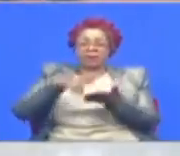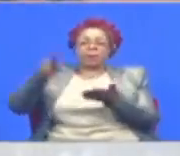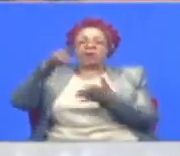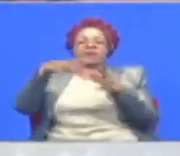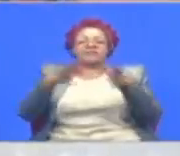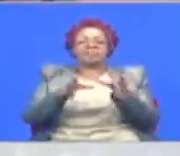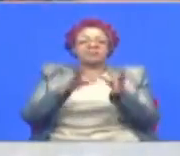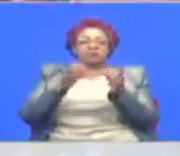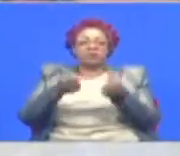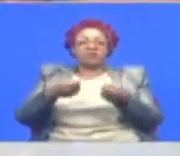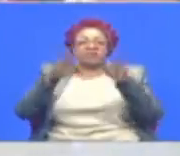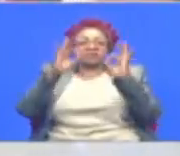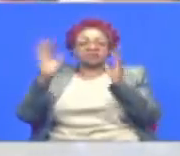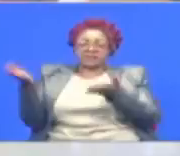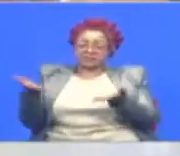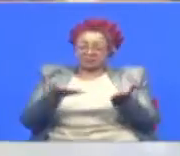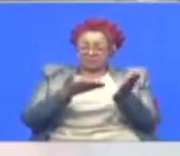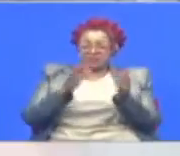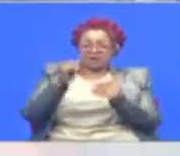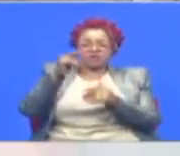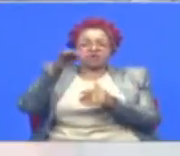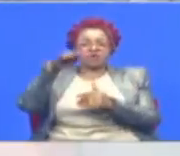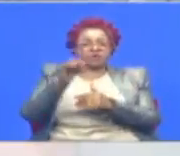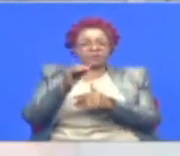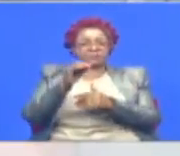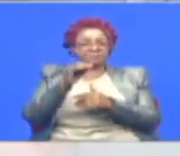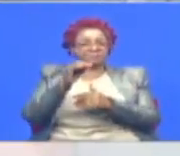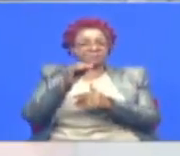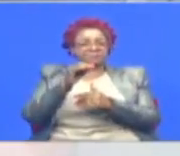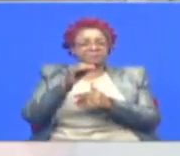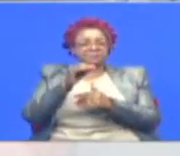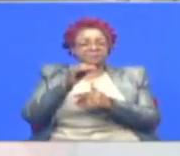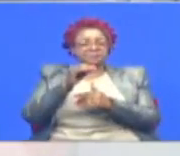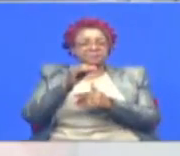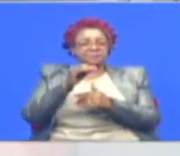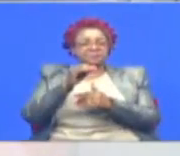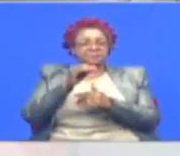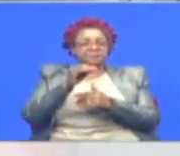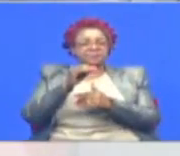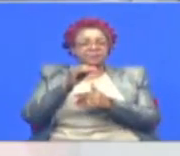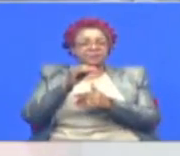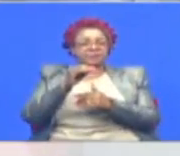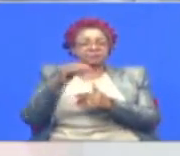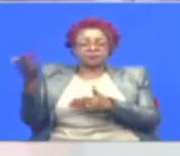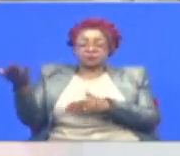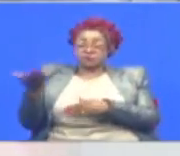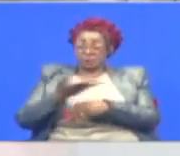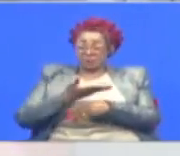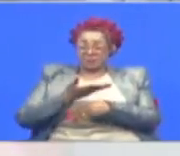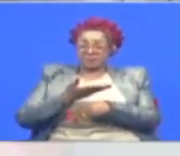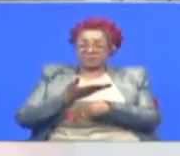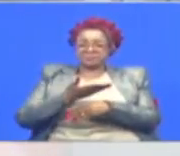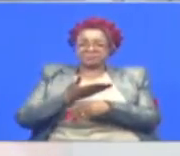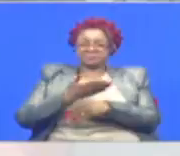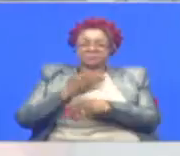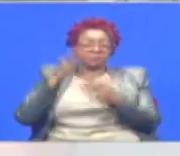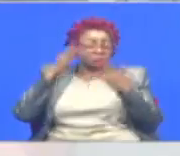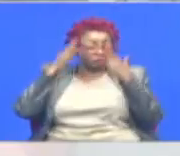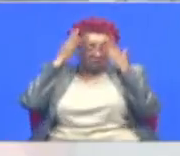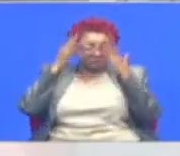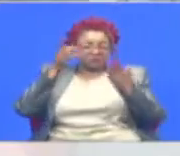to officially receive Anyolo. Tupokeeni huyu mchungaji wetu.